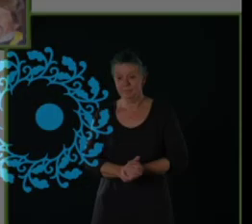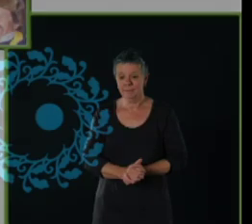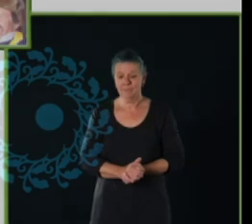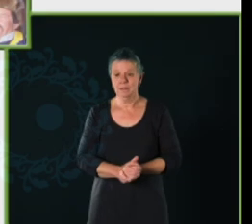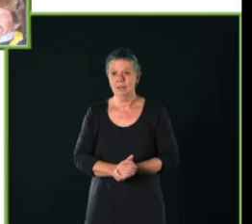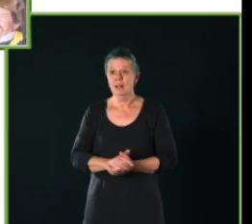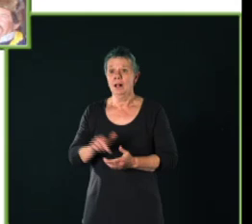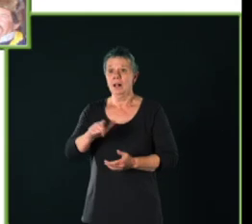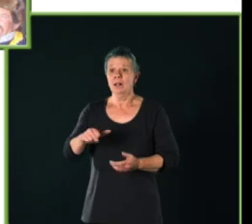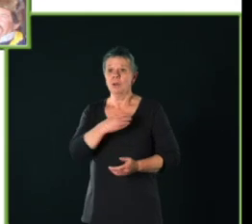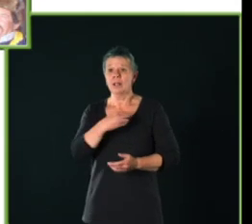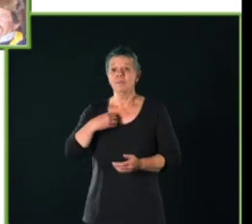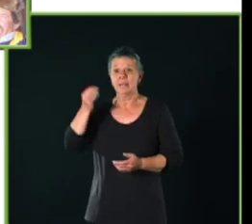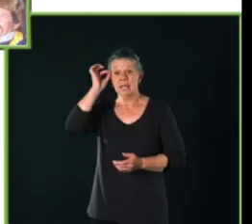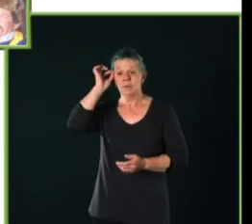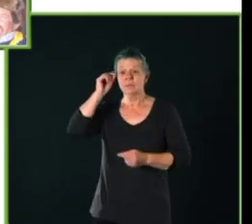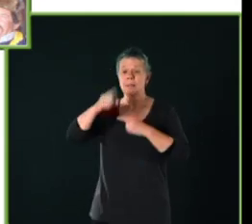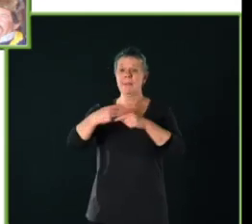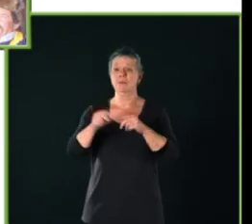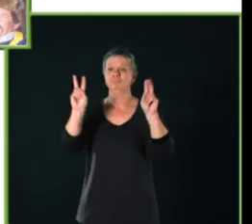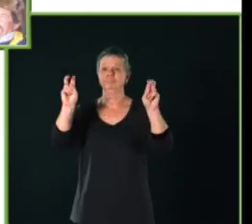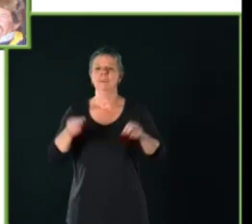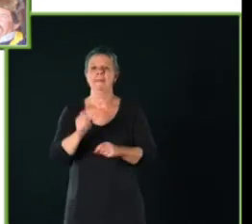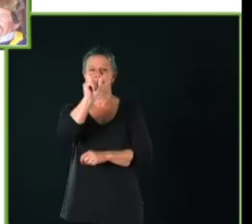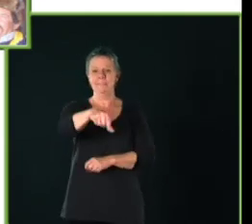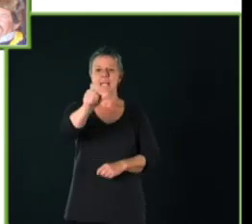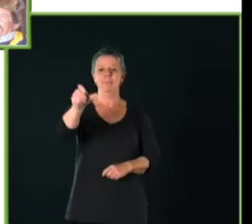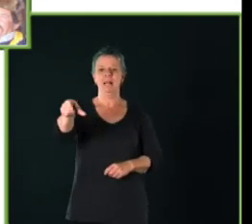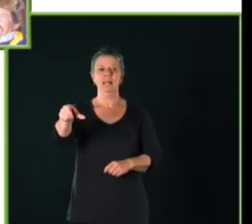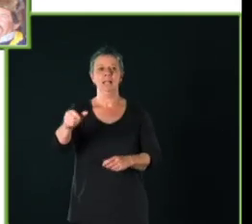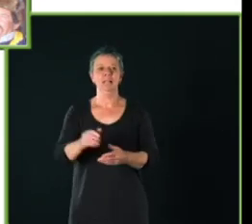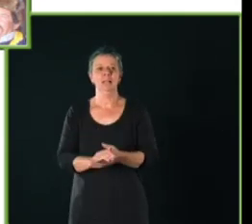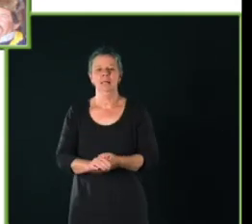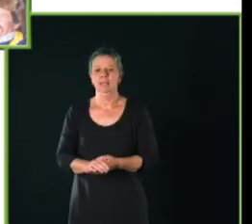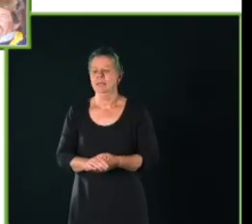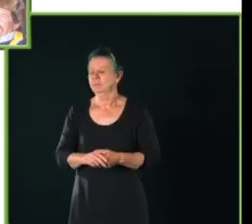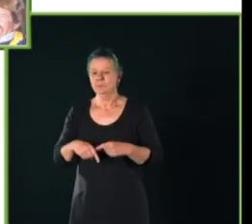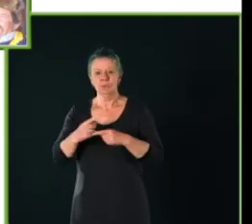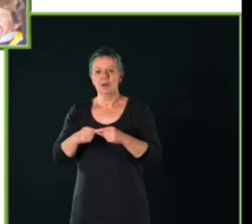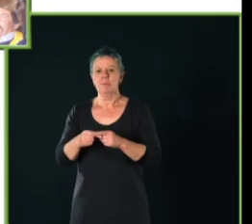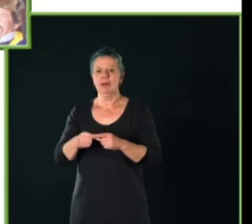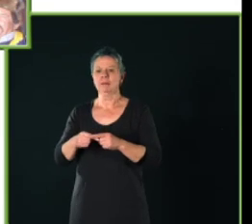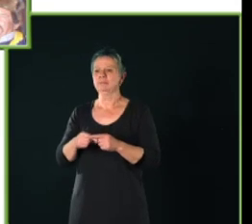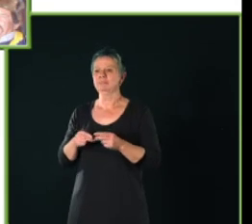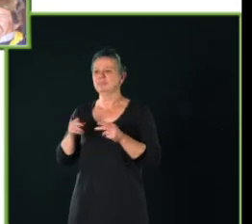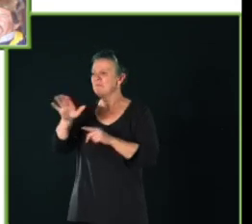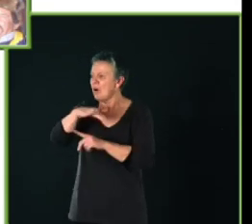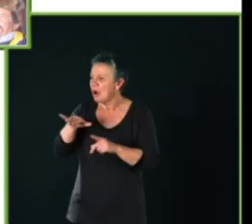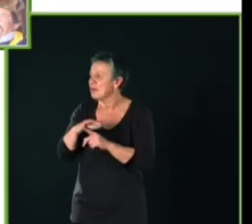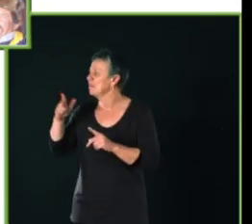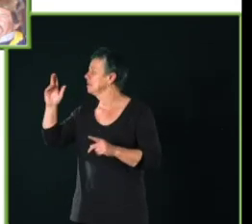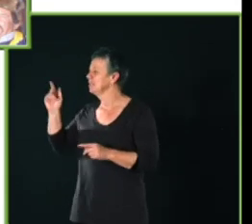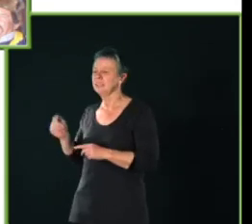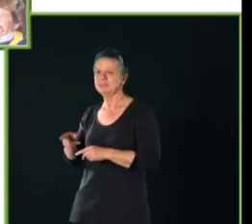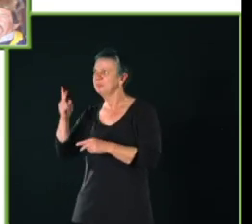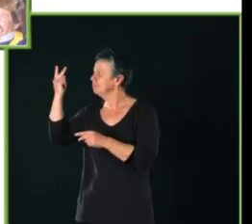Local government is about people. It's not about all these sceneries you've seen. It's not about all that we all know about that. It's about